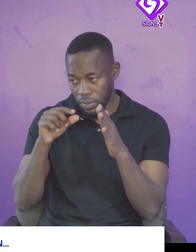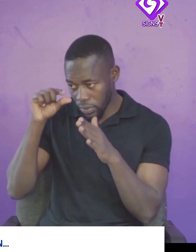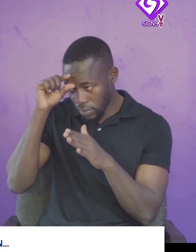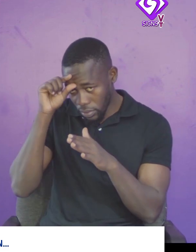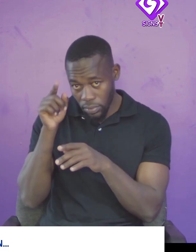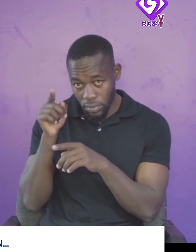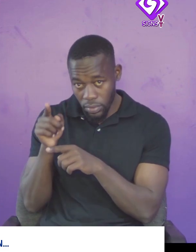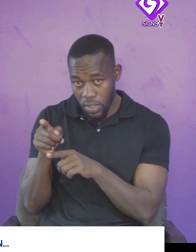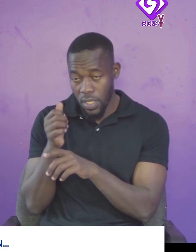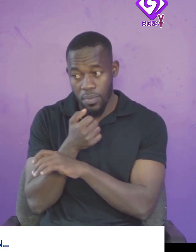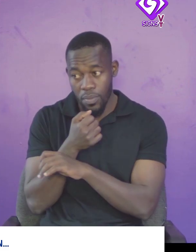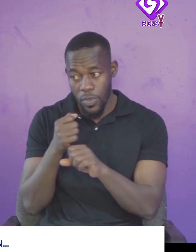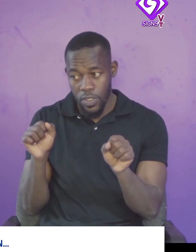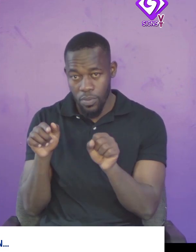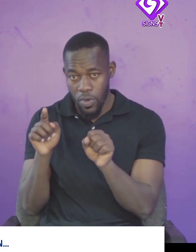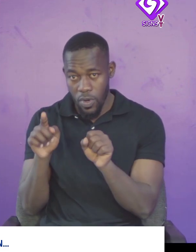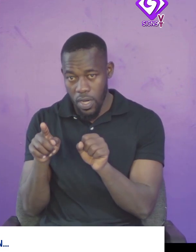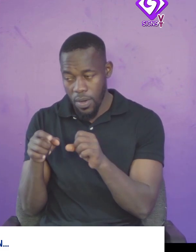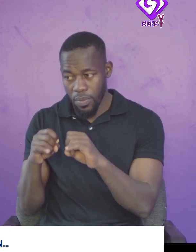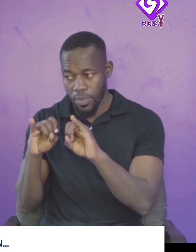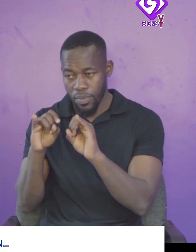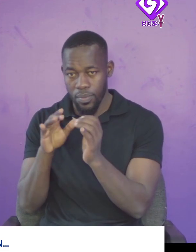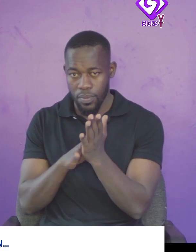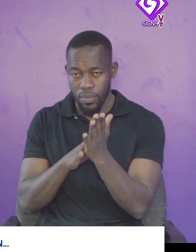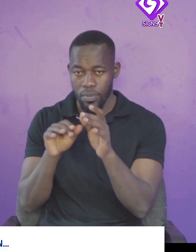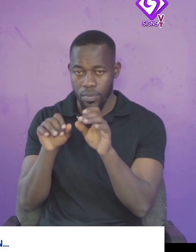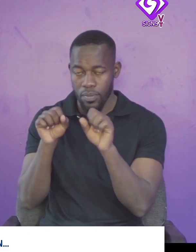to operationalize the proposed structure.